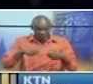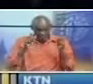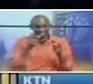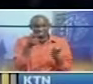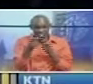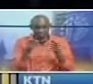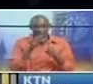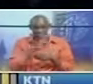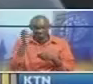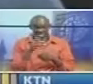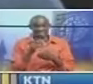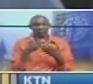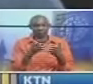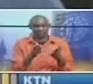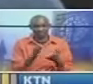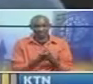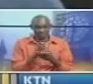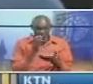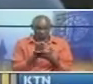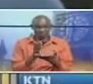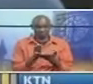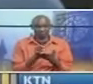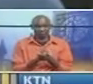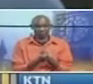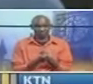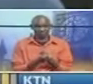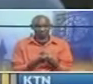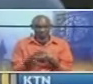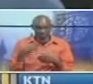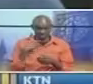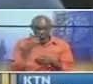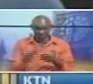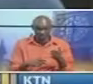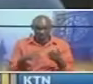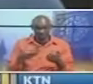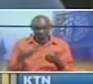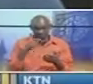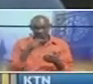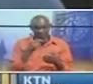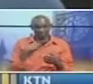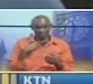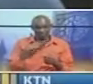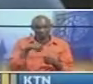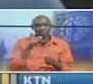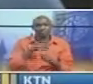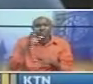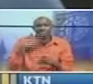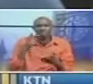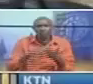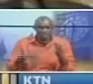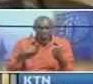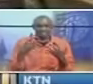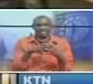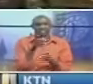charge of the Westgate operation. Because they requested. They were thirsty, they were dehydrated, there was smoke, they were engaged with the